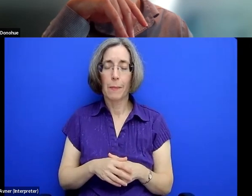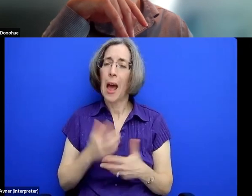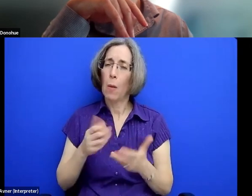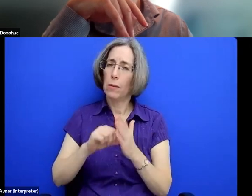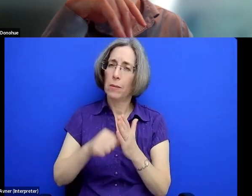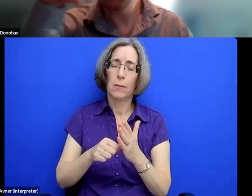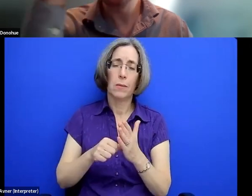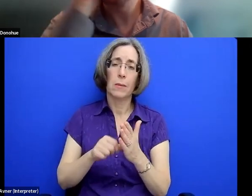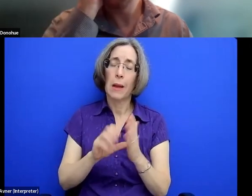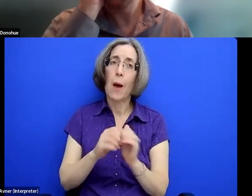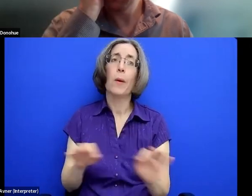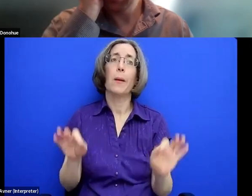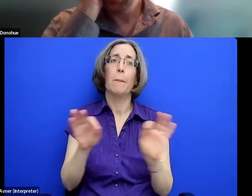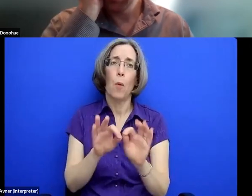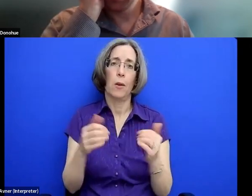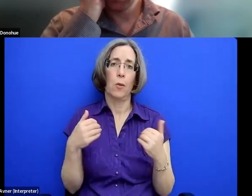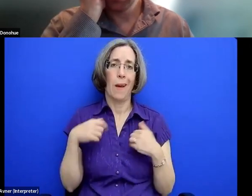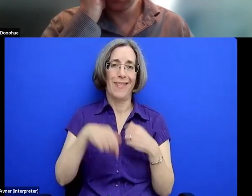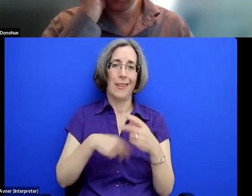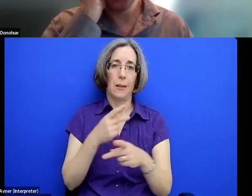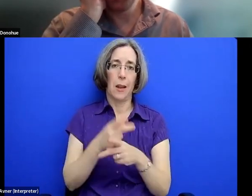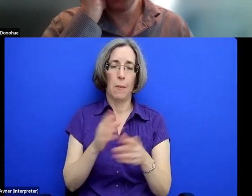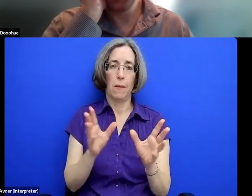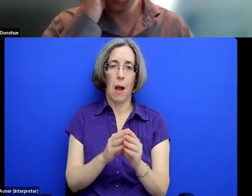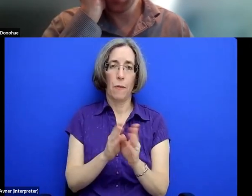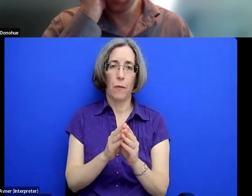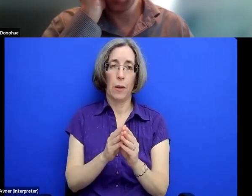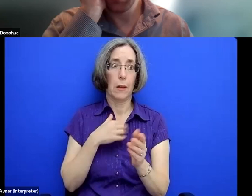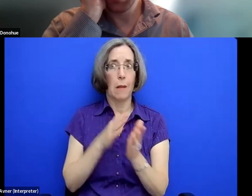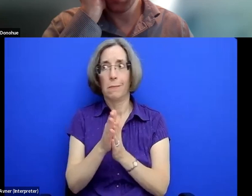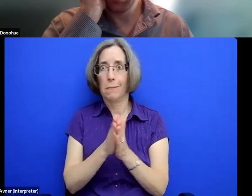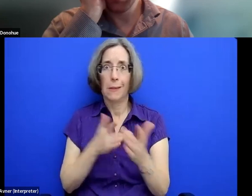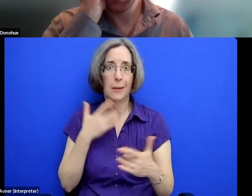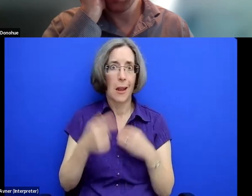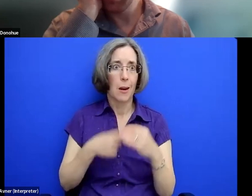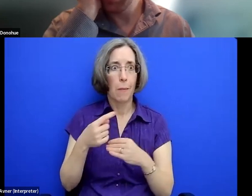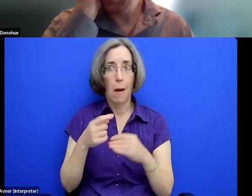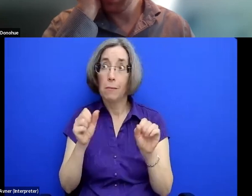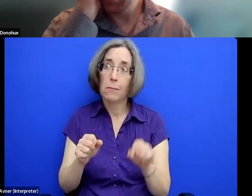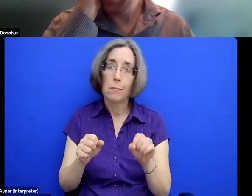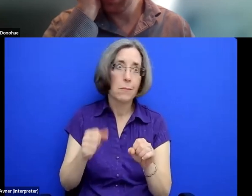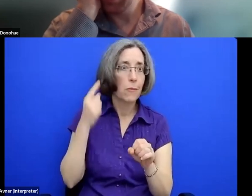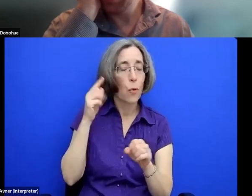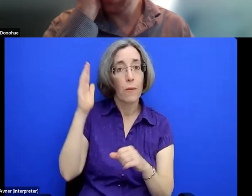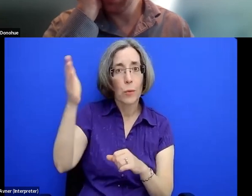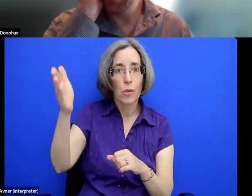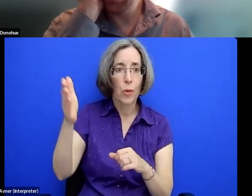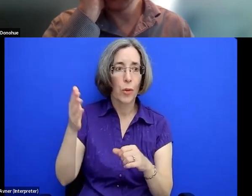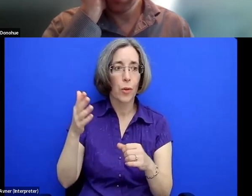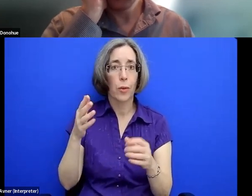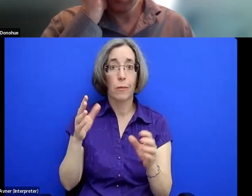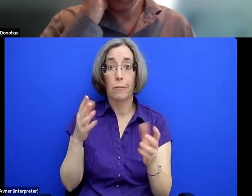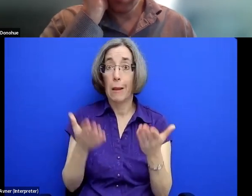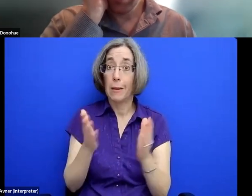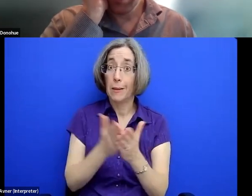my excitement about the possibilities for the future and the possibility of a published work coming out of